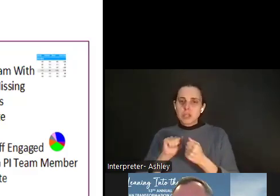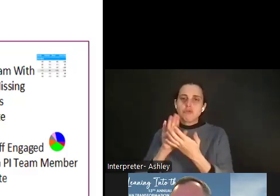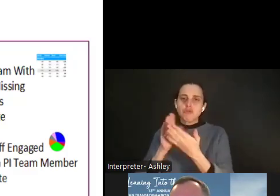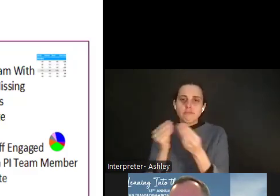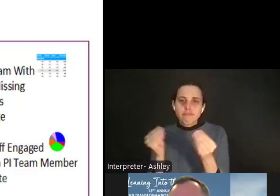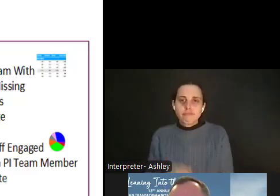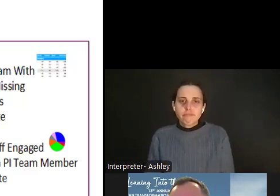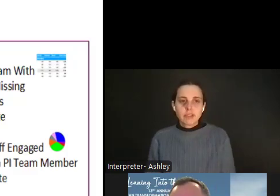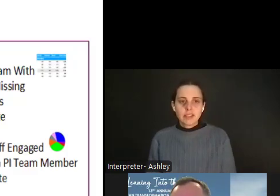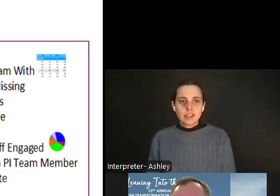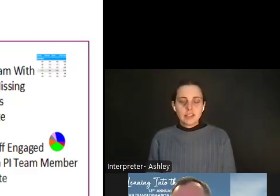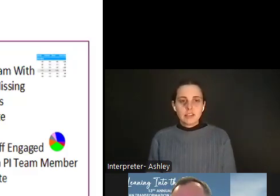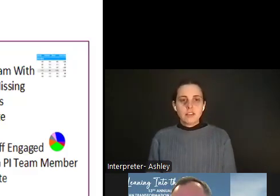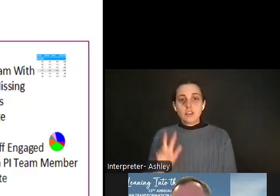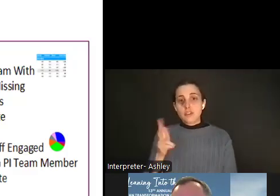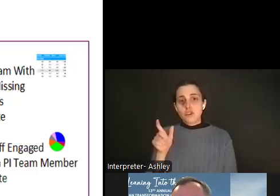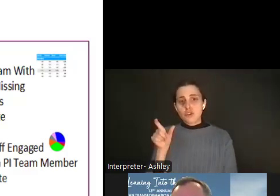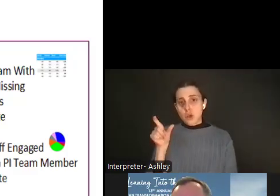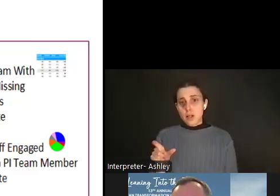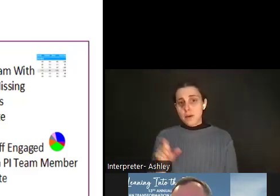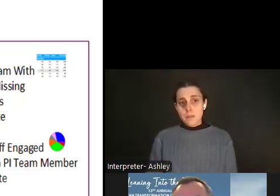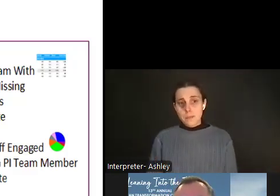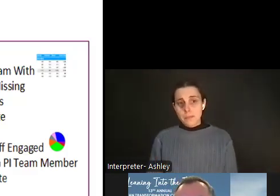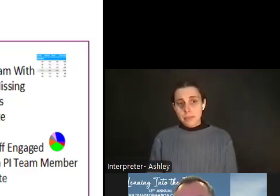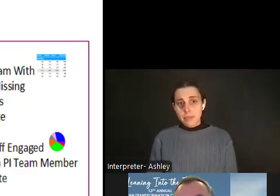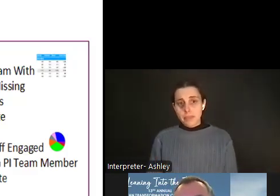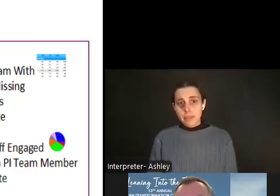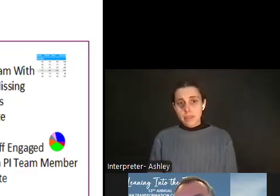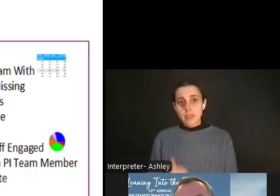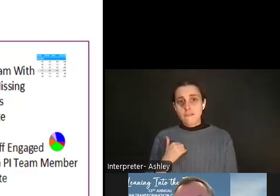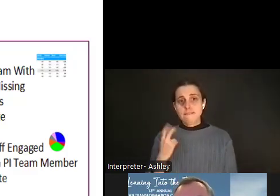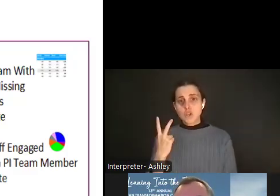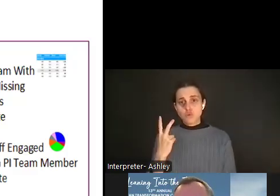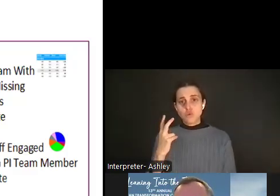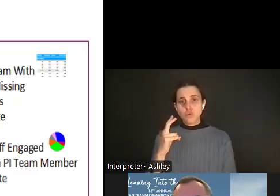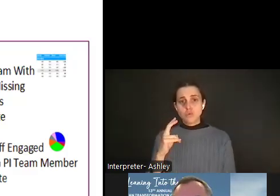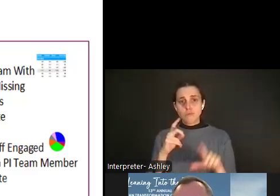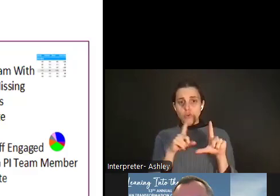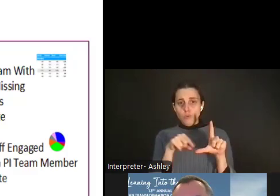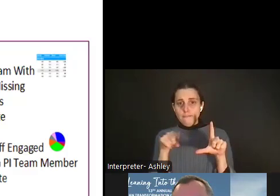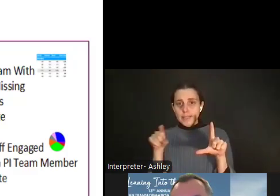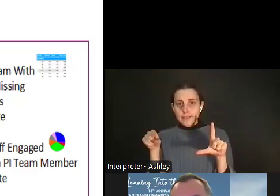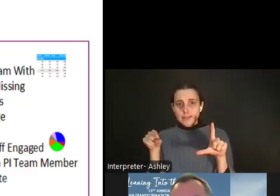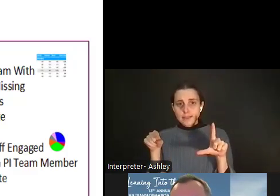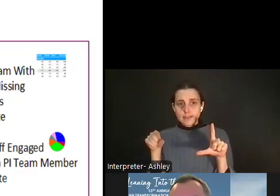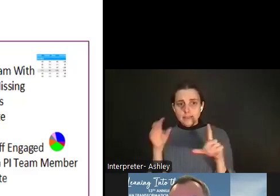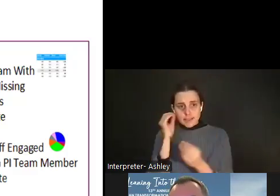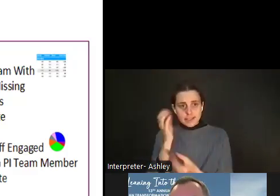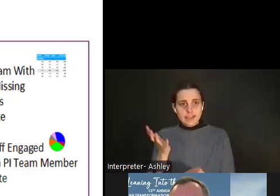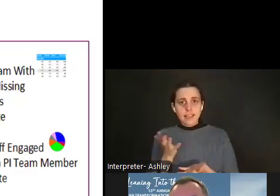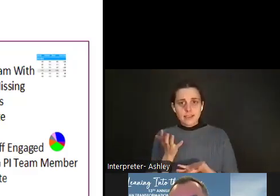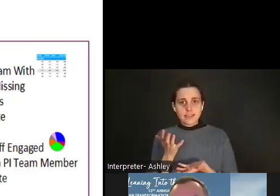column there, we have two graphs that informs us on the teams that